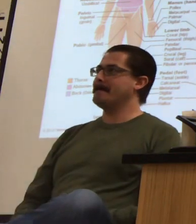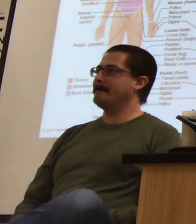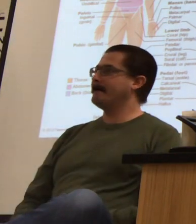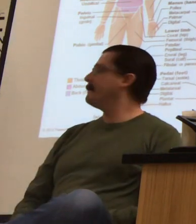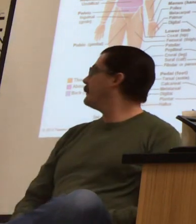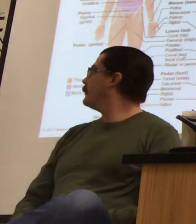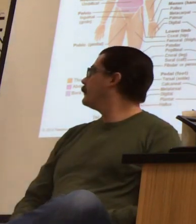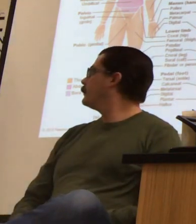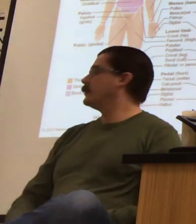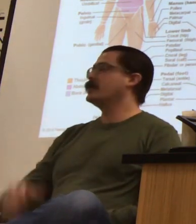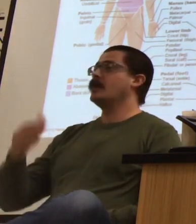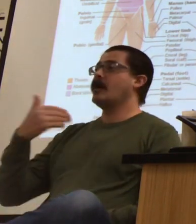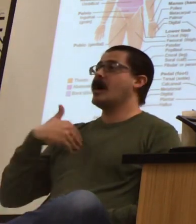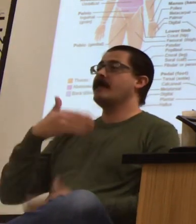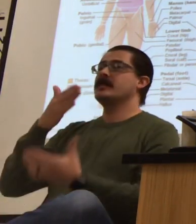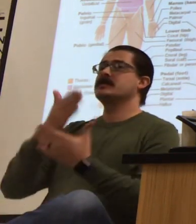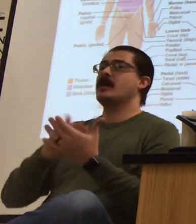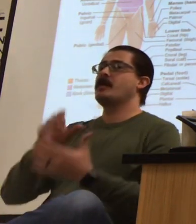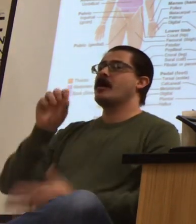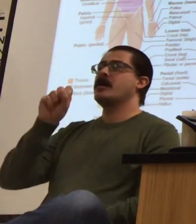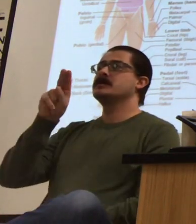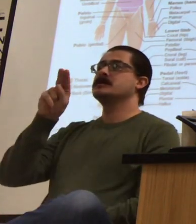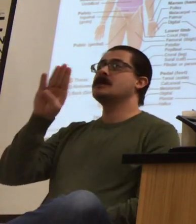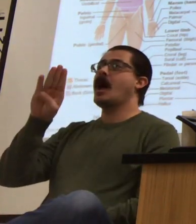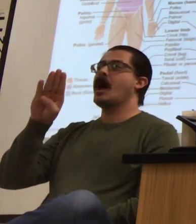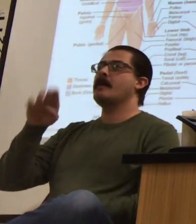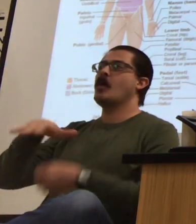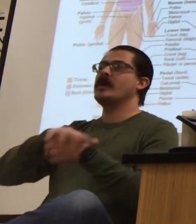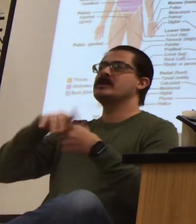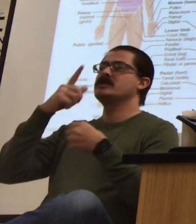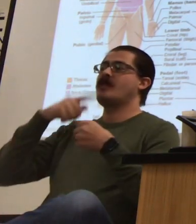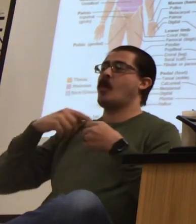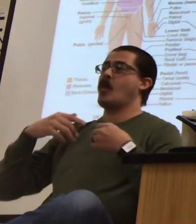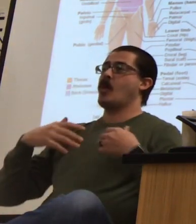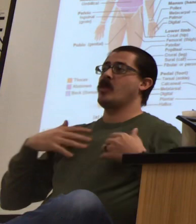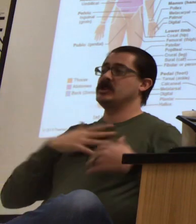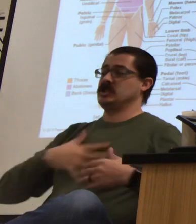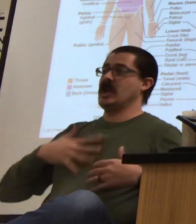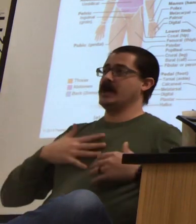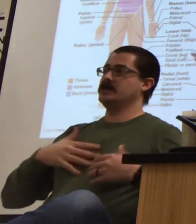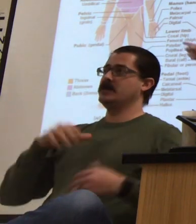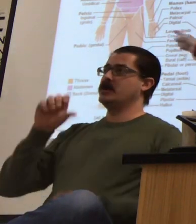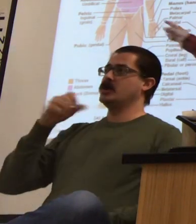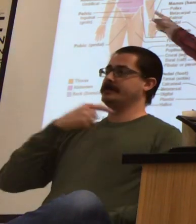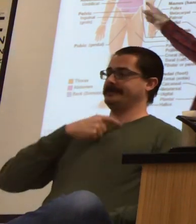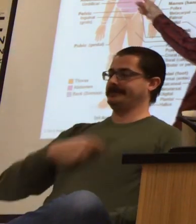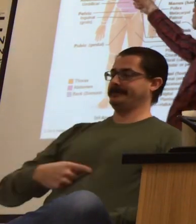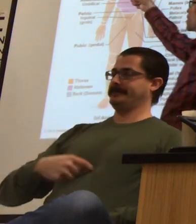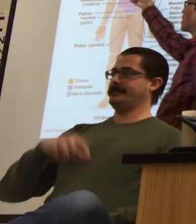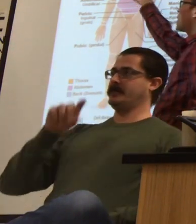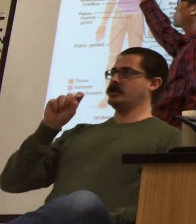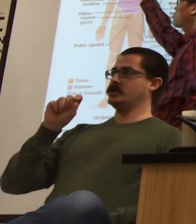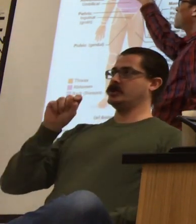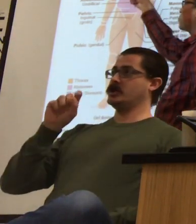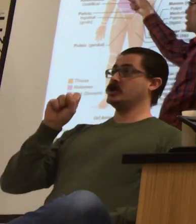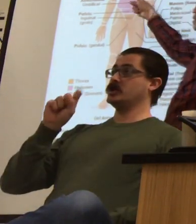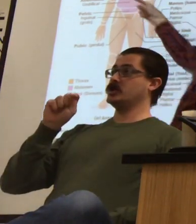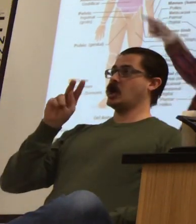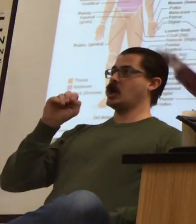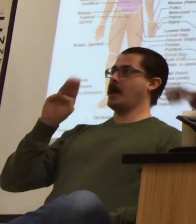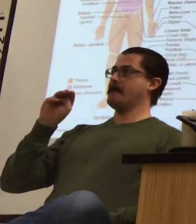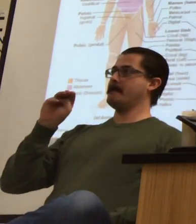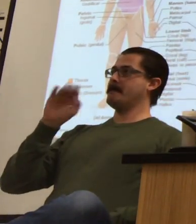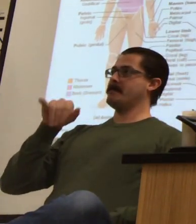Well, there's some sub-regions of the chest. They have sternum, okay? That's your